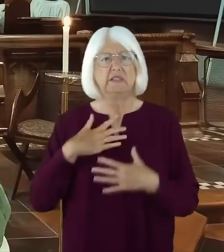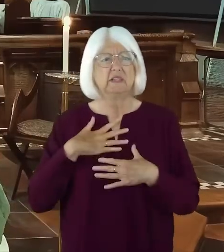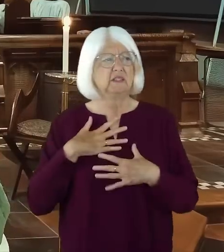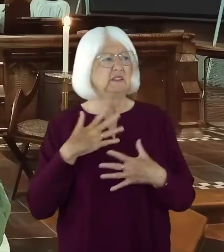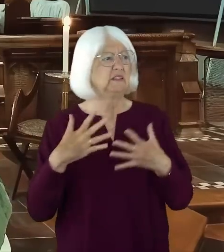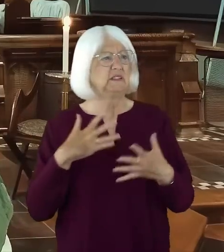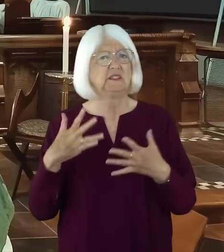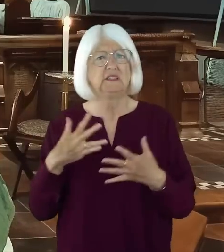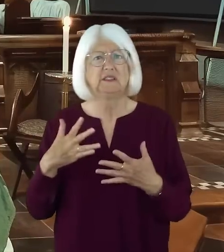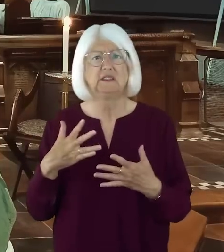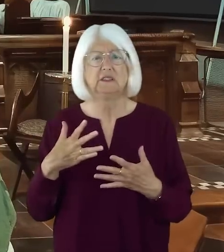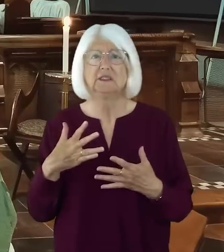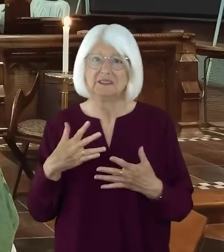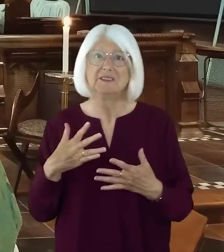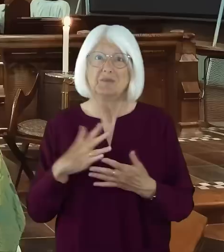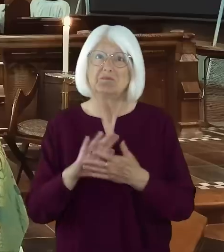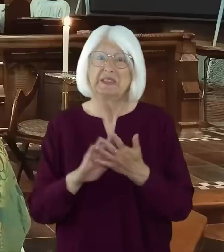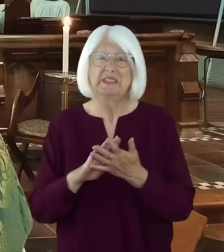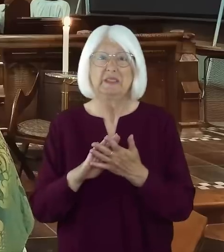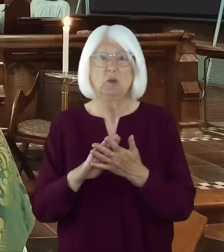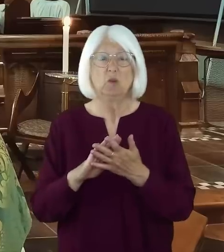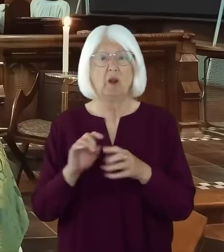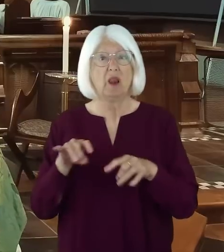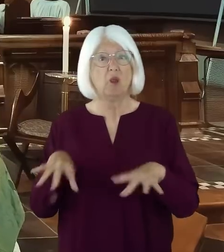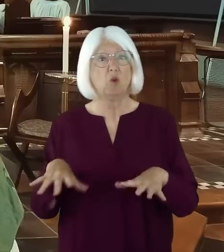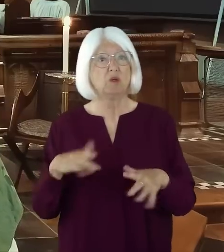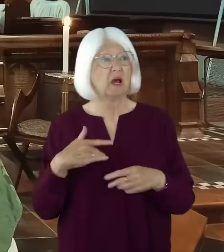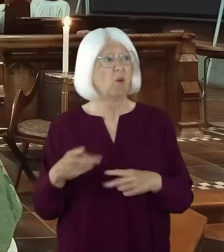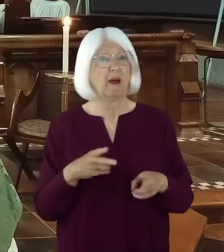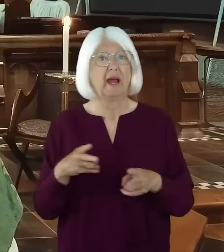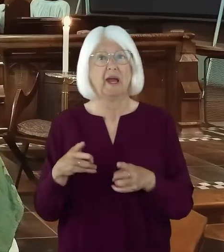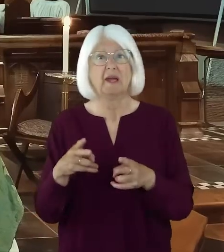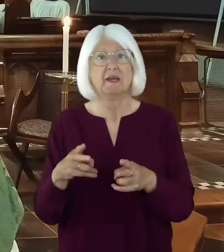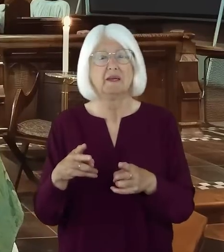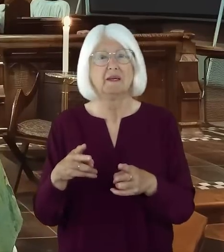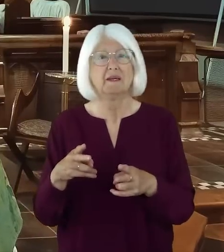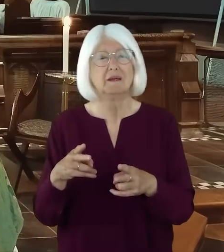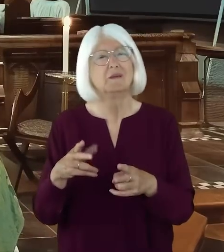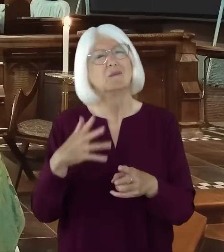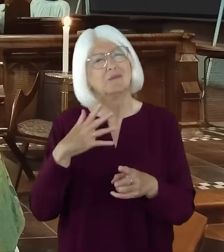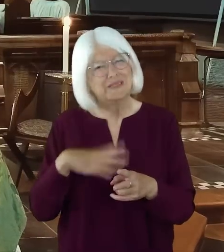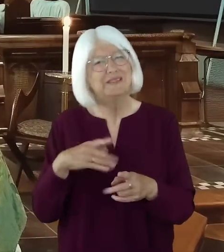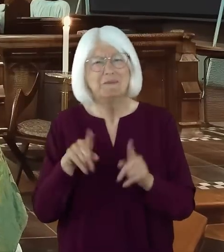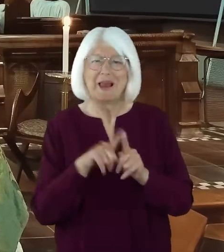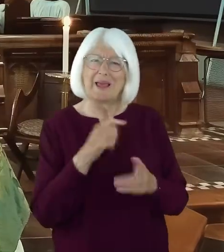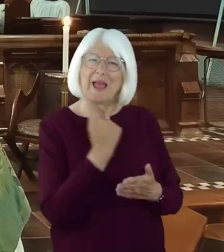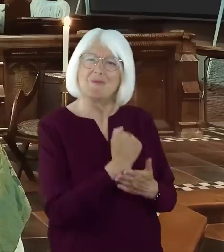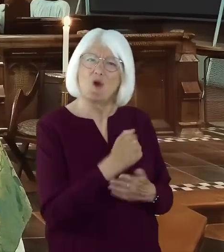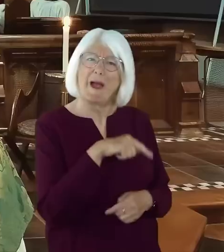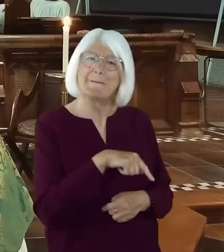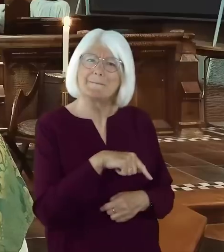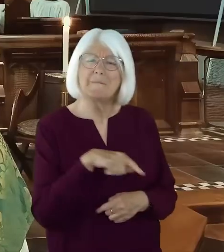them, then the danger is that we lose our way. We instead need to be like